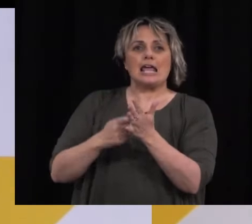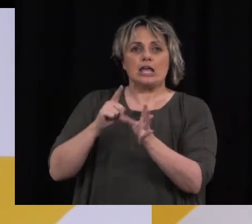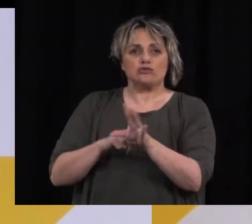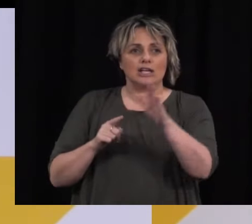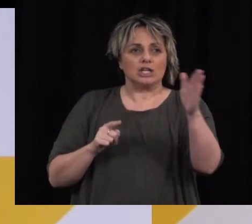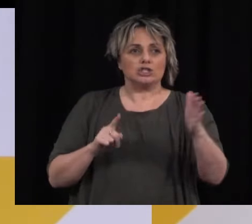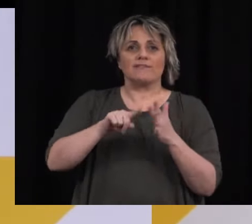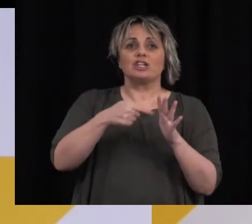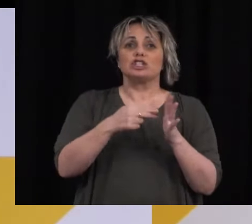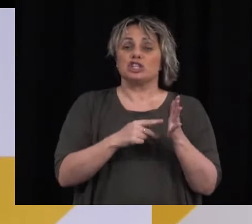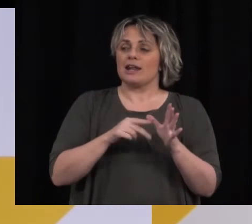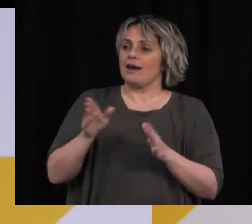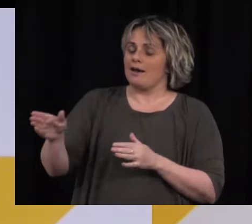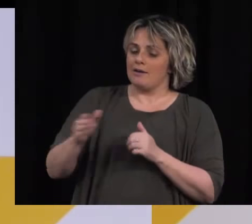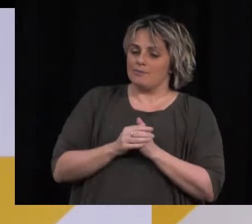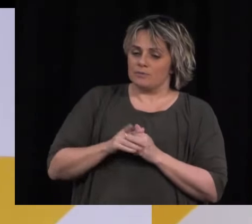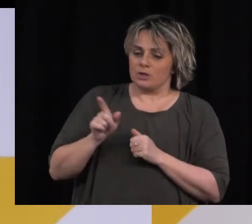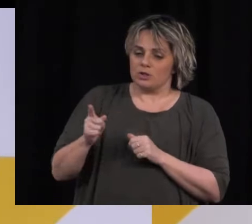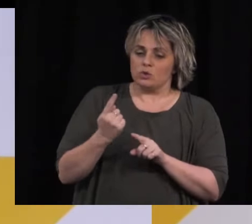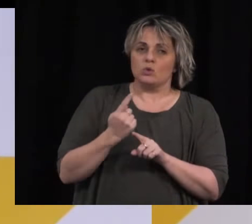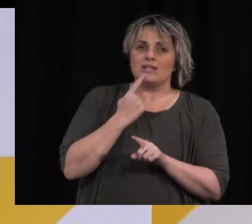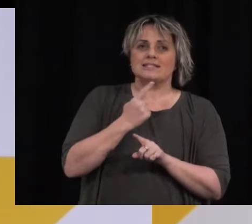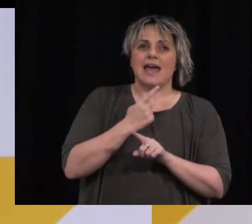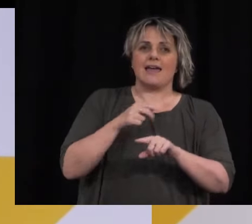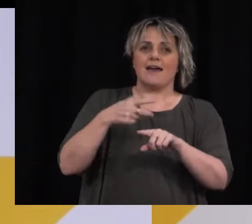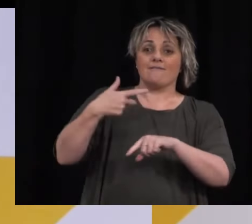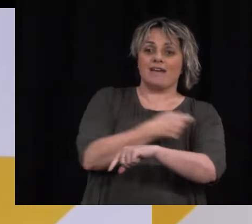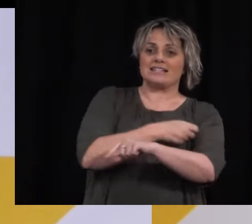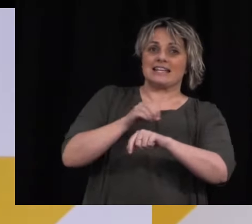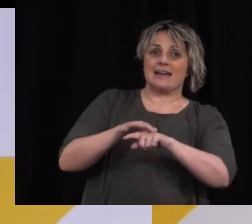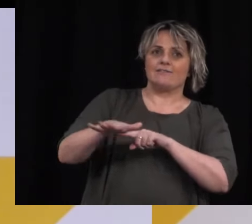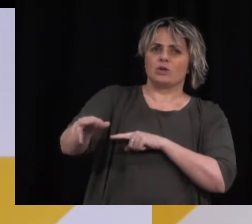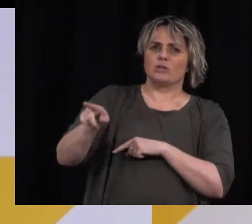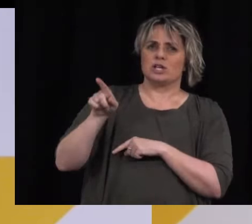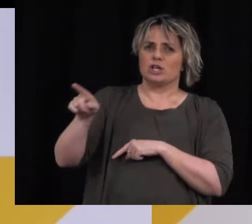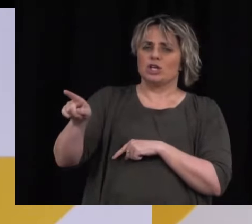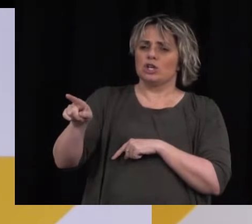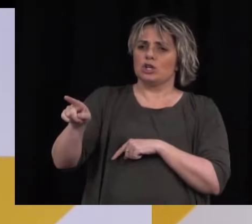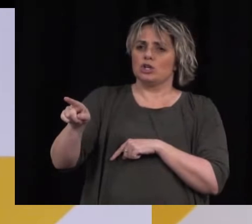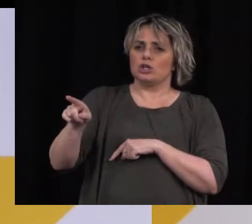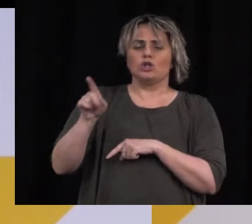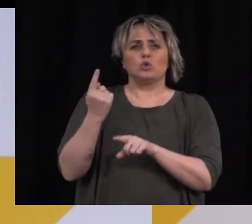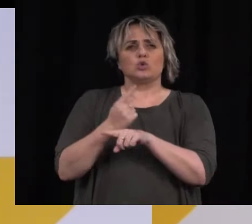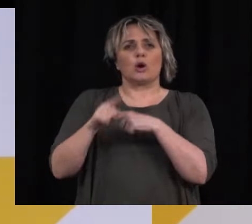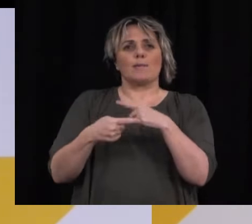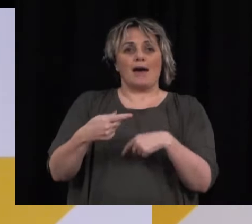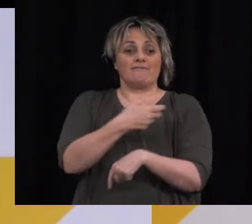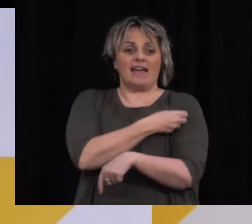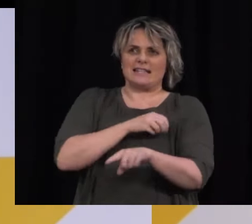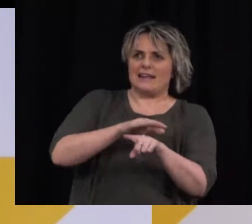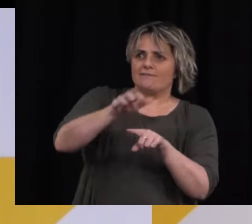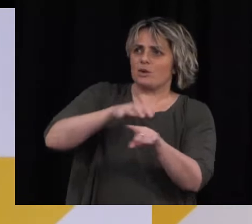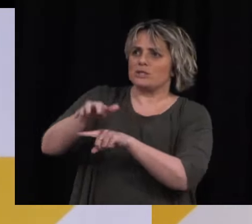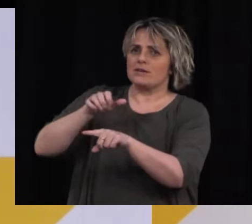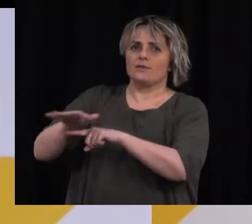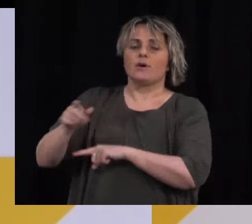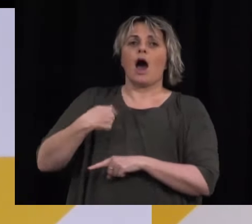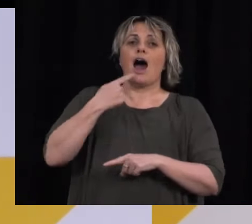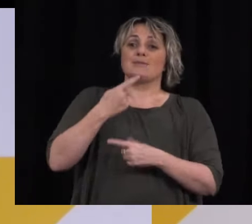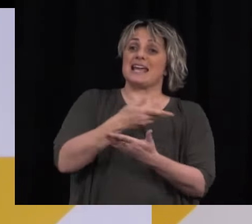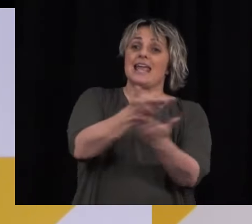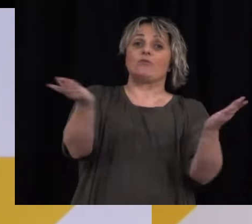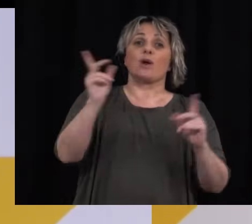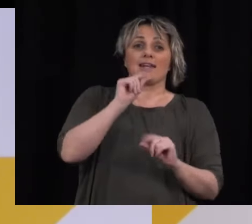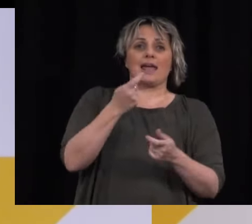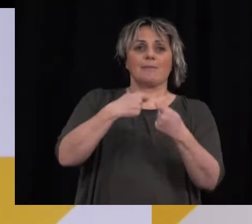then I'll canvass from there. You were talking about being a vaccine influencer. You posted on Facebook. Sorry, what was that? You were talking about being a vaccine influencer. I'm saying everyone can